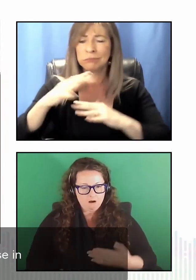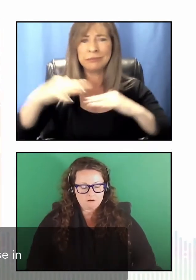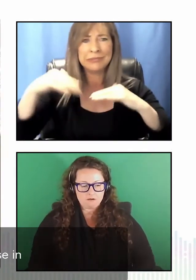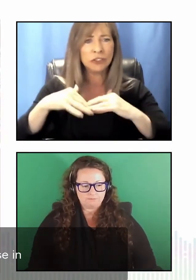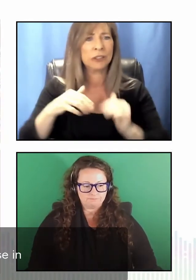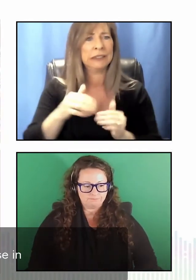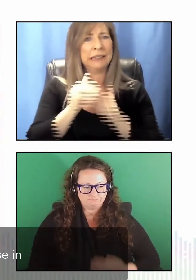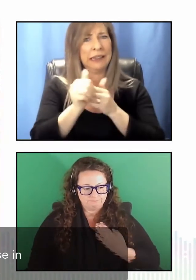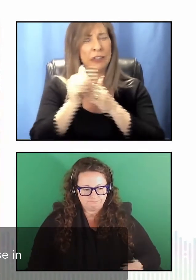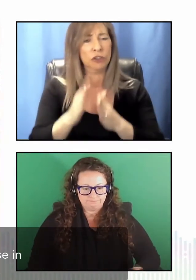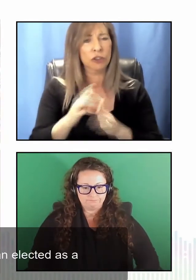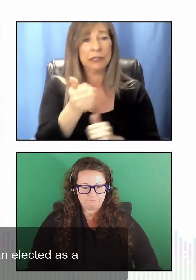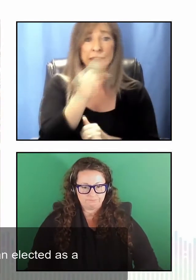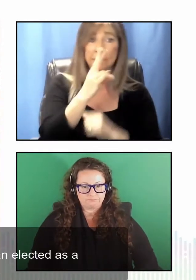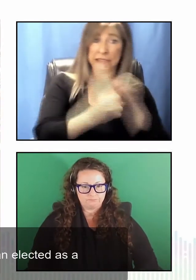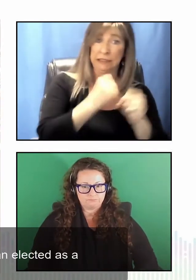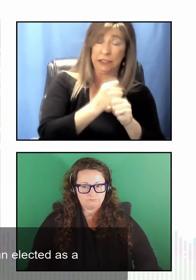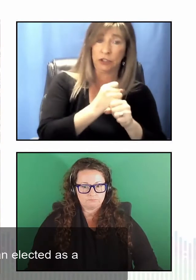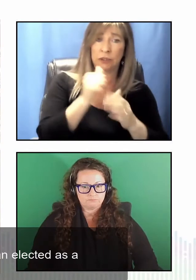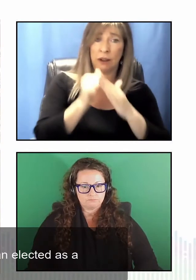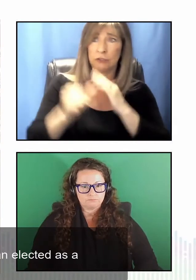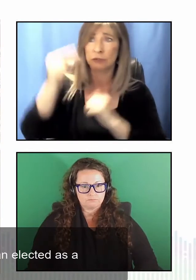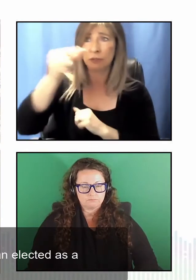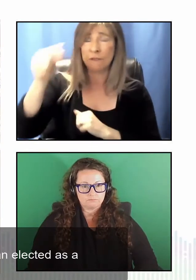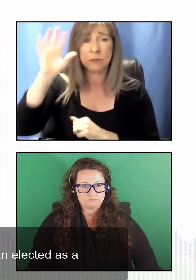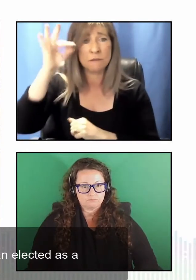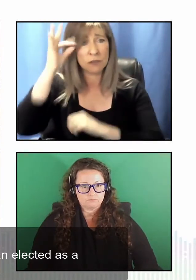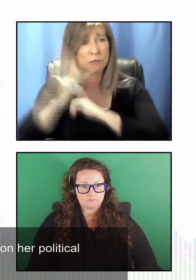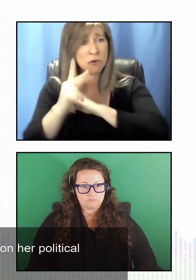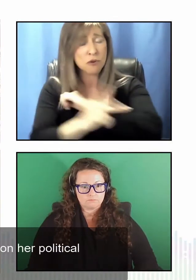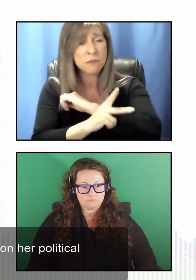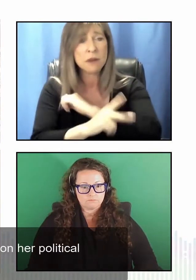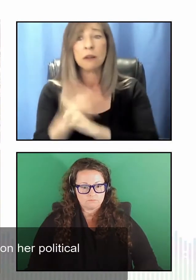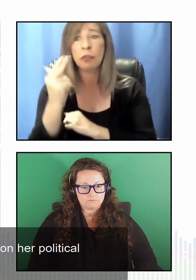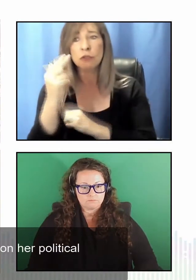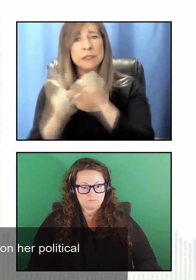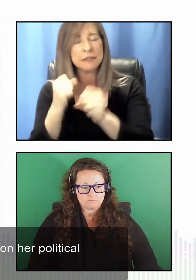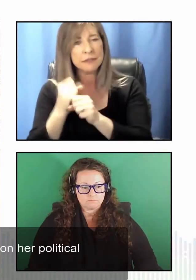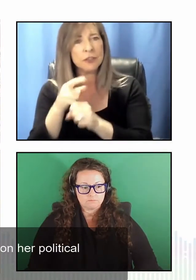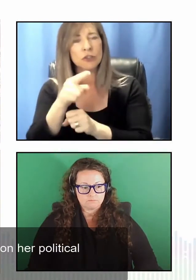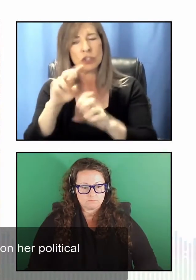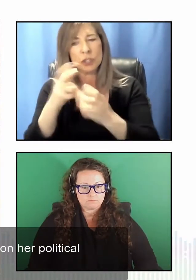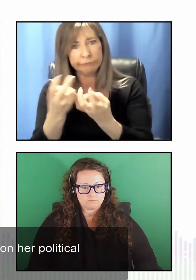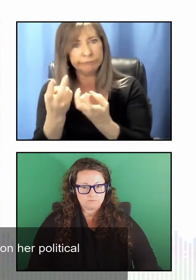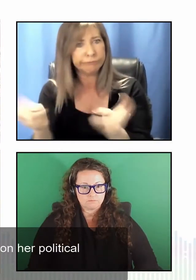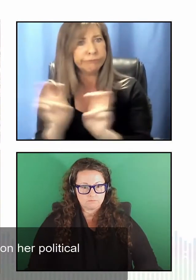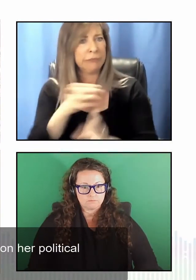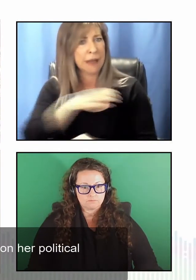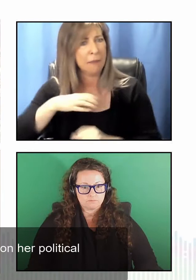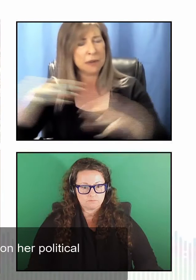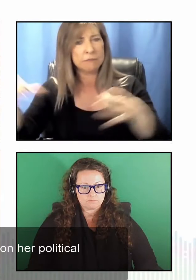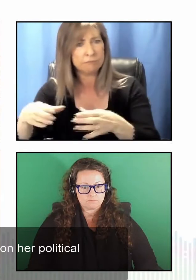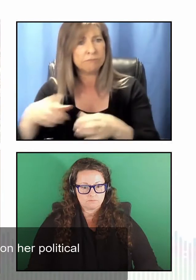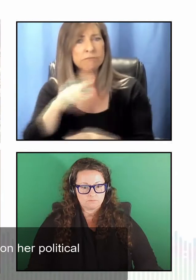Parliament, 13 of these in Cabinet, and was the first Indigenous woman elected as a member of Parliament. Before embarking